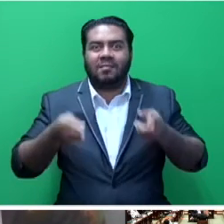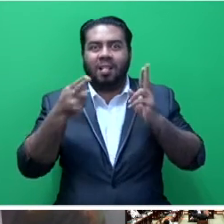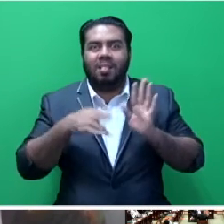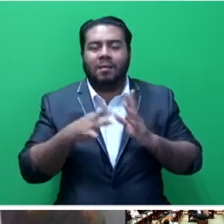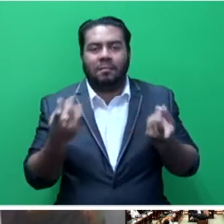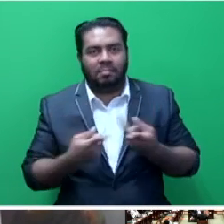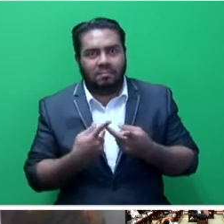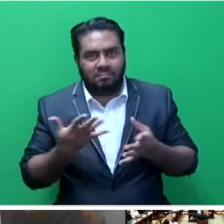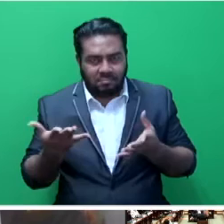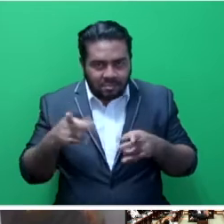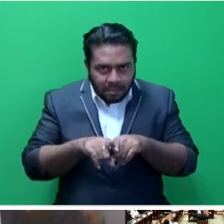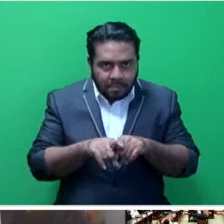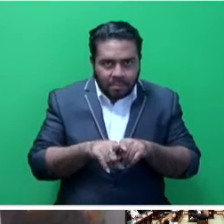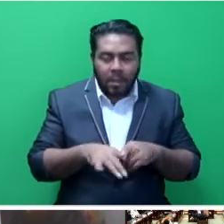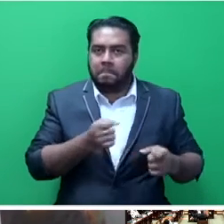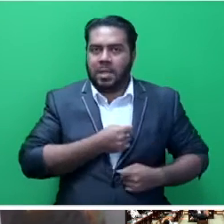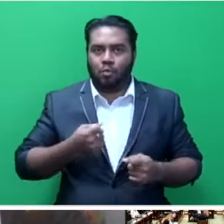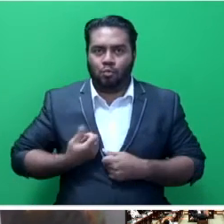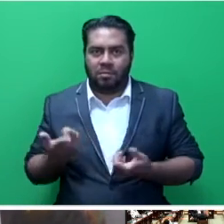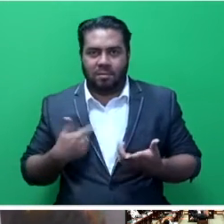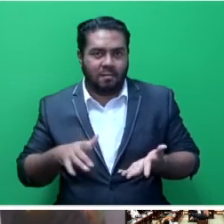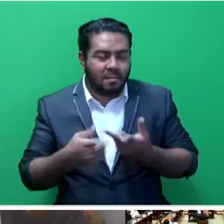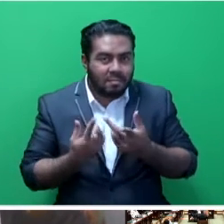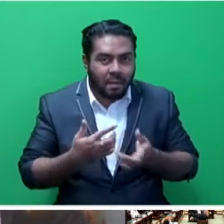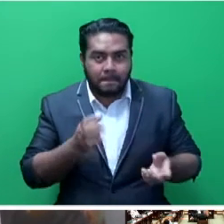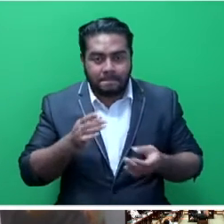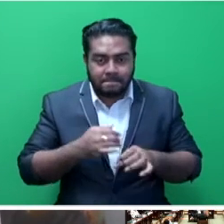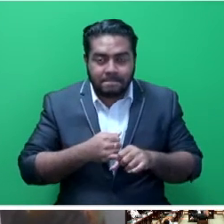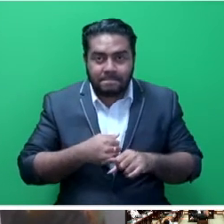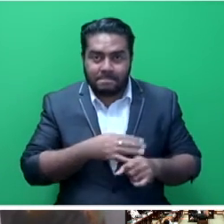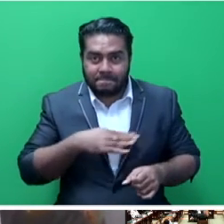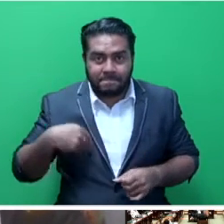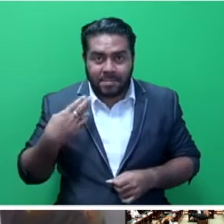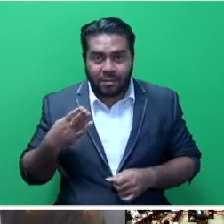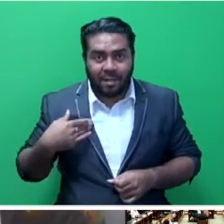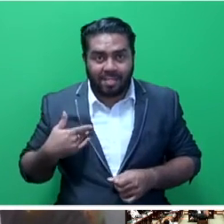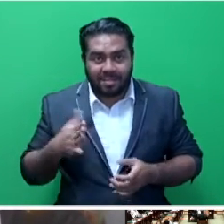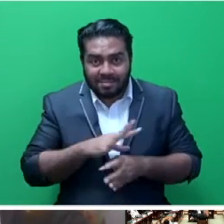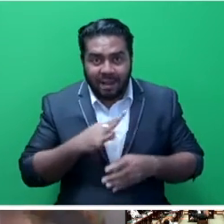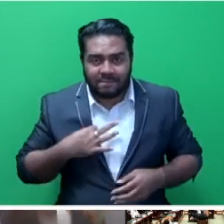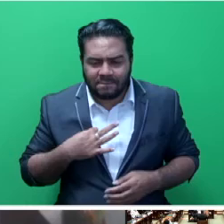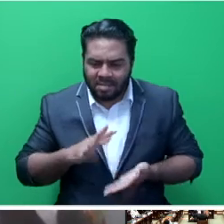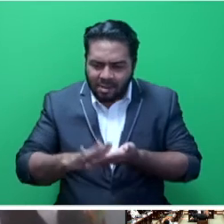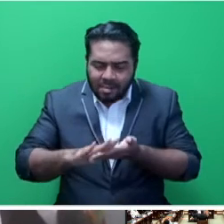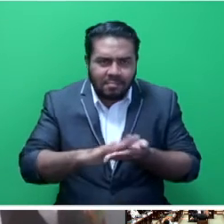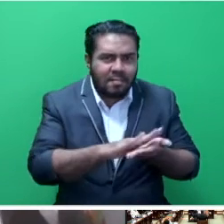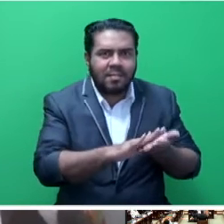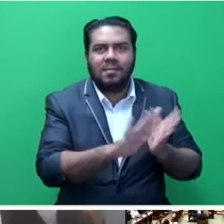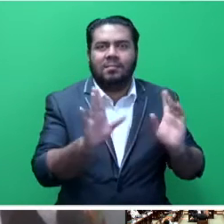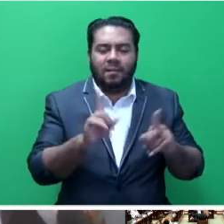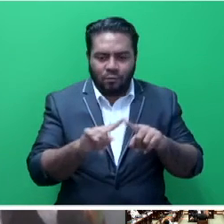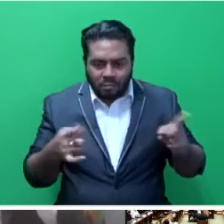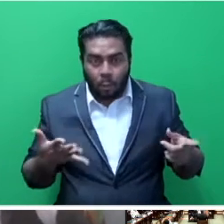health quarantine officers, and they are regularly disinfected and cleaned as per the infection control procedures. Upon completion